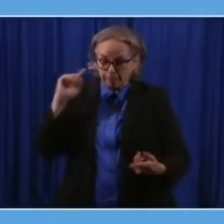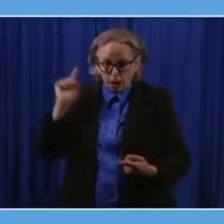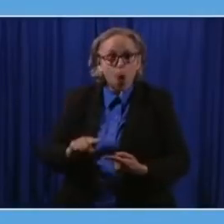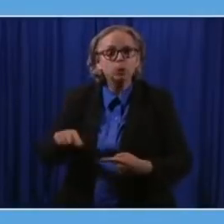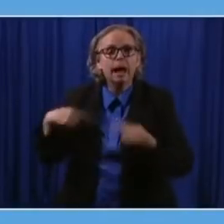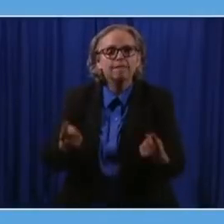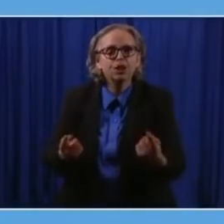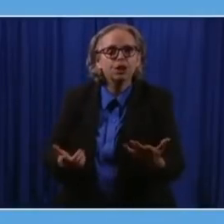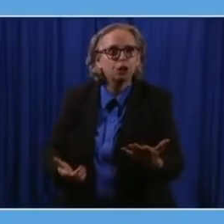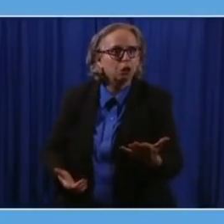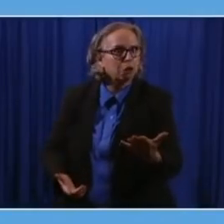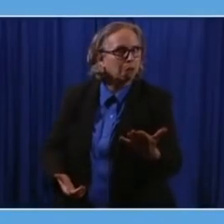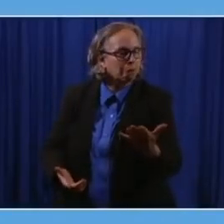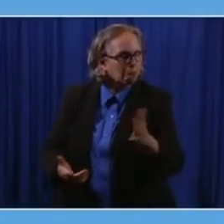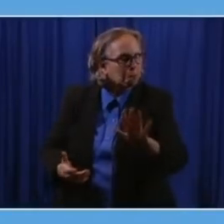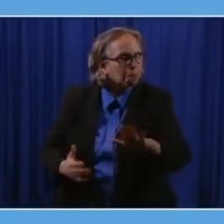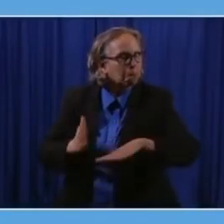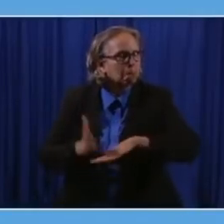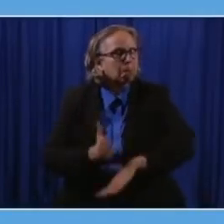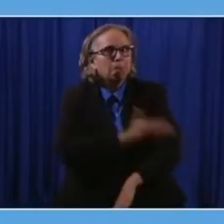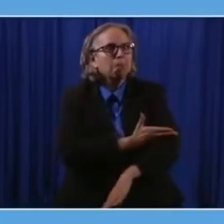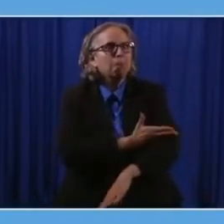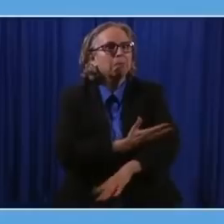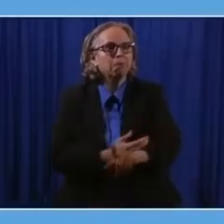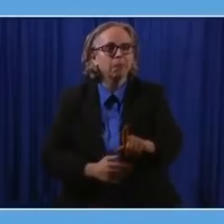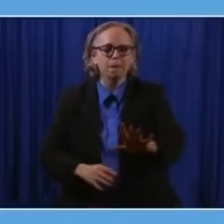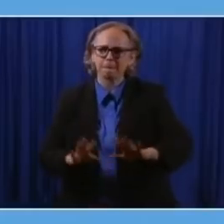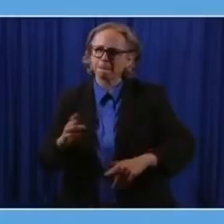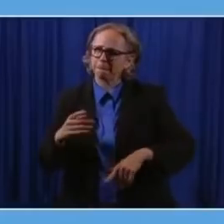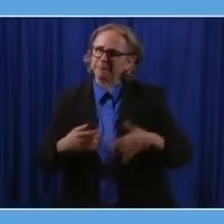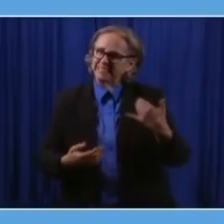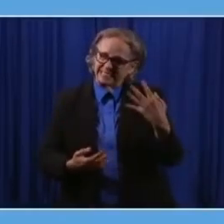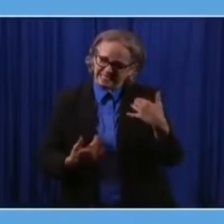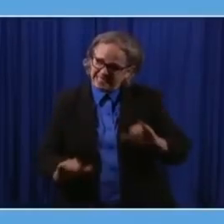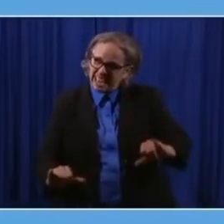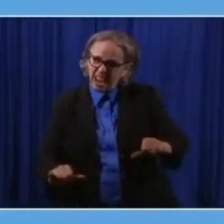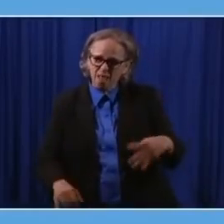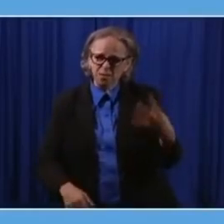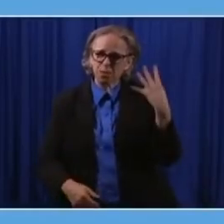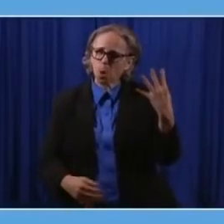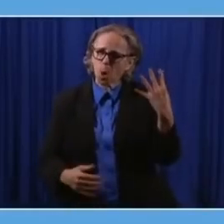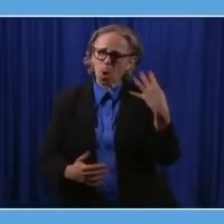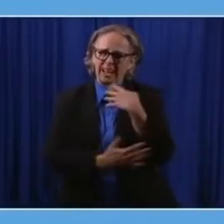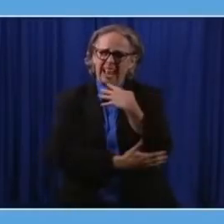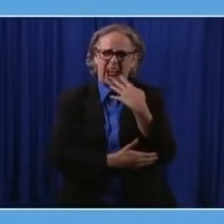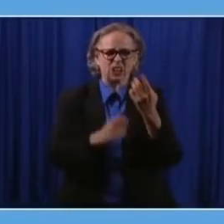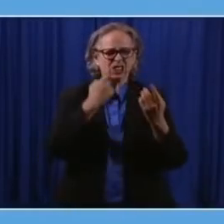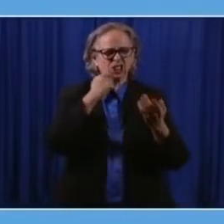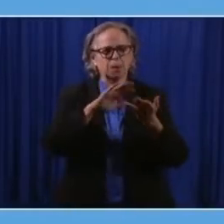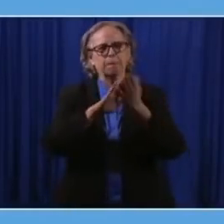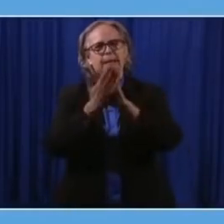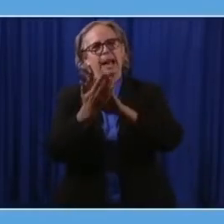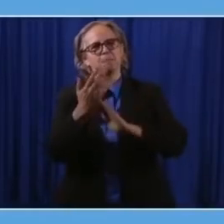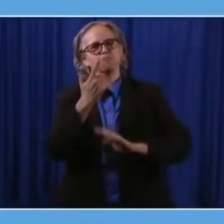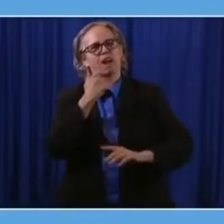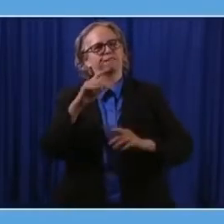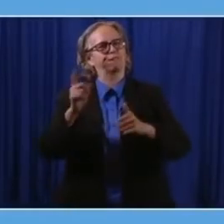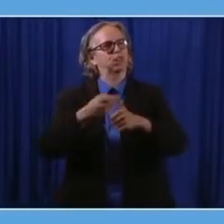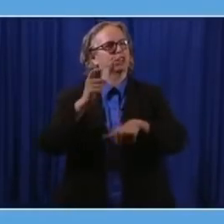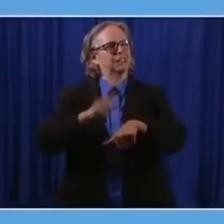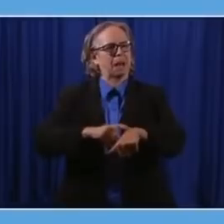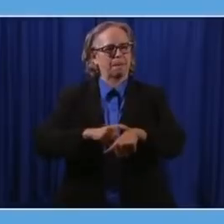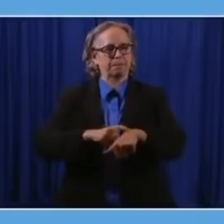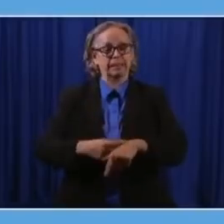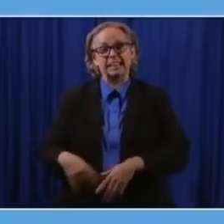4 new counties have turned red since last week, and 7 though dropped off the red list.